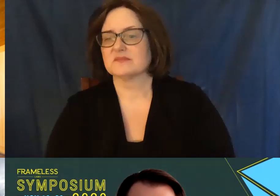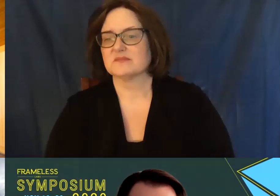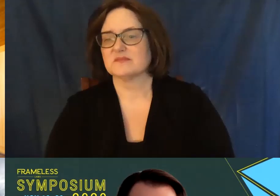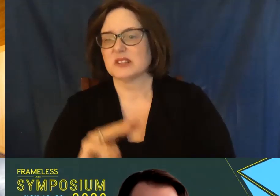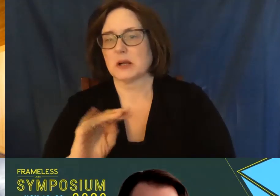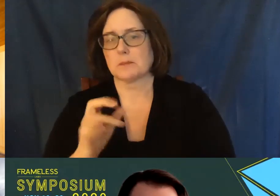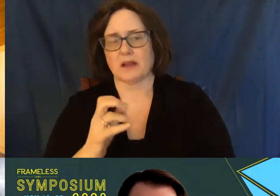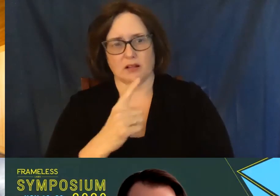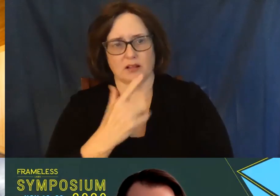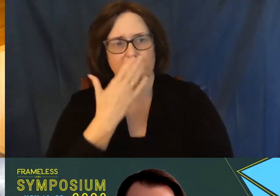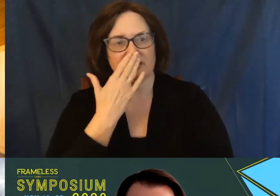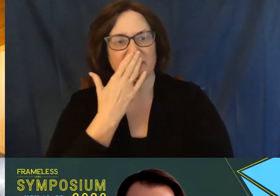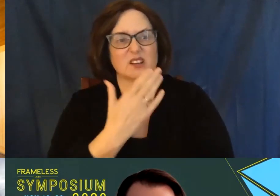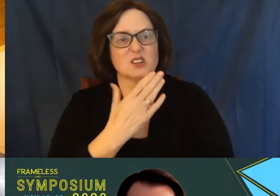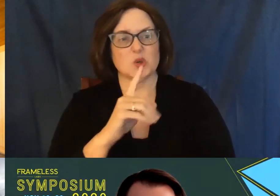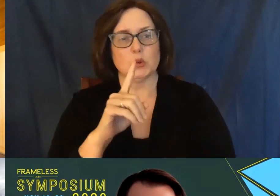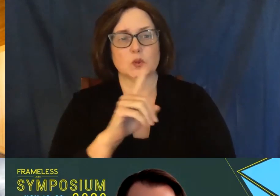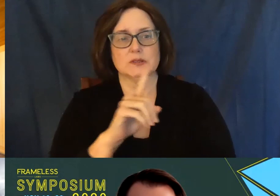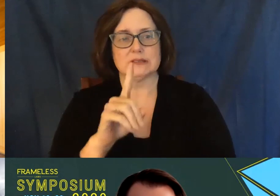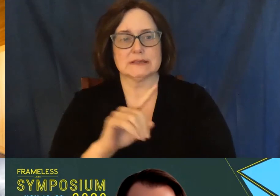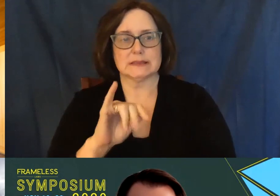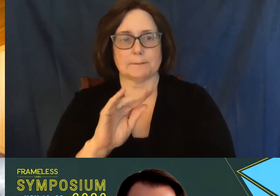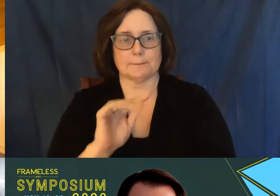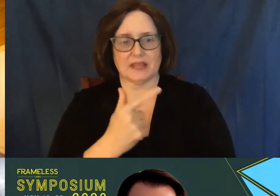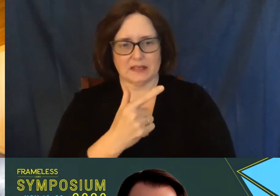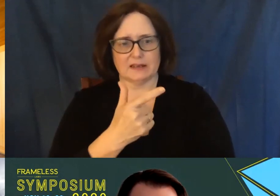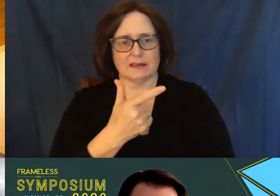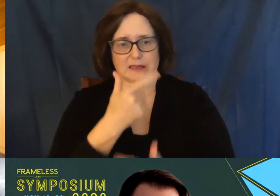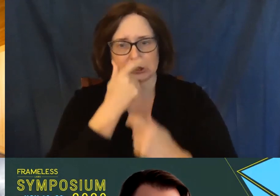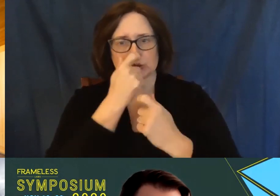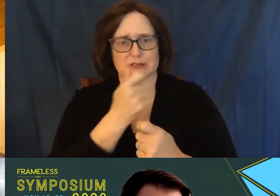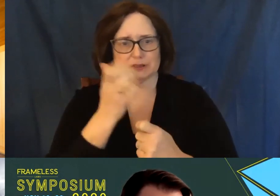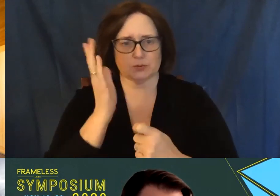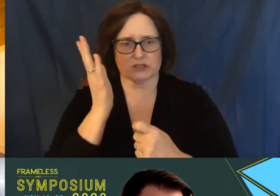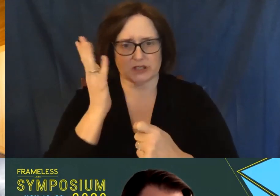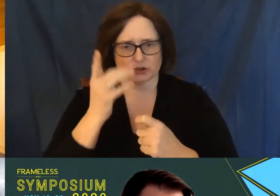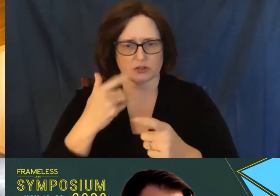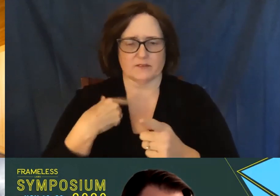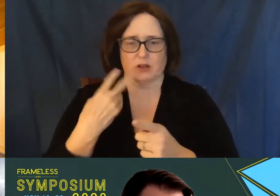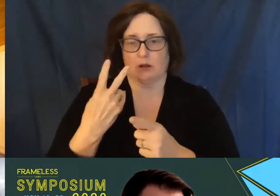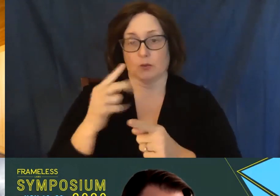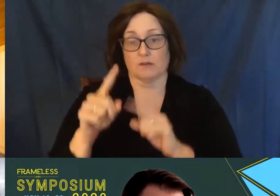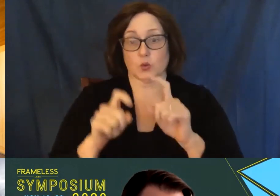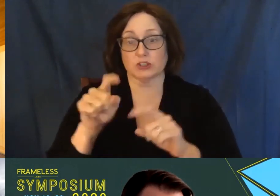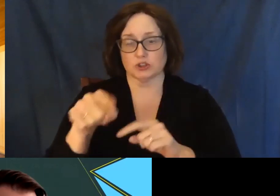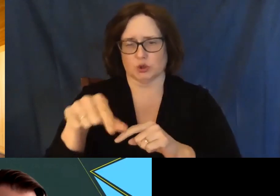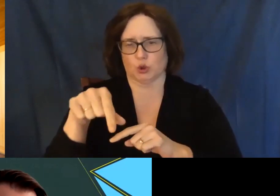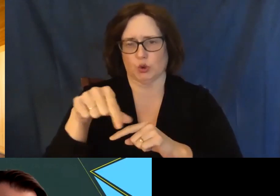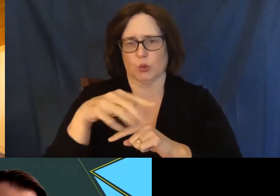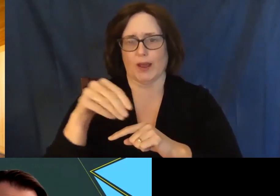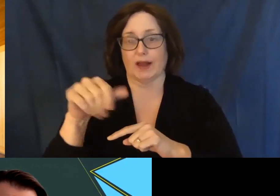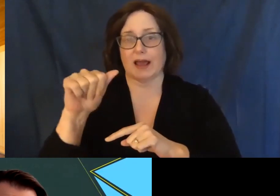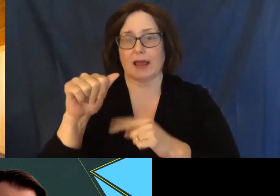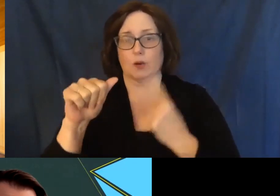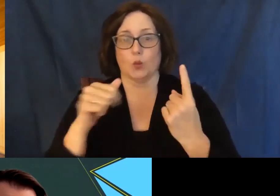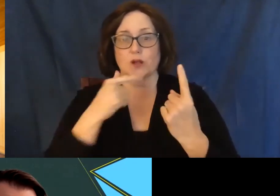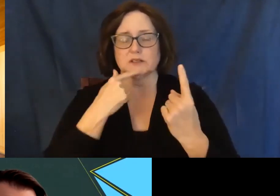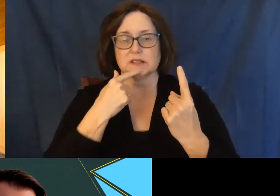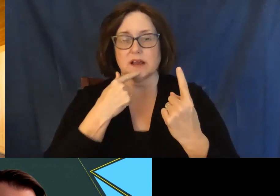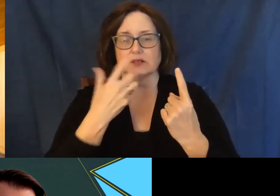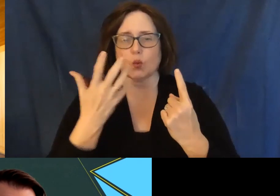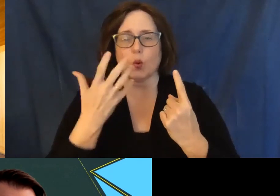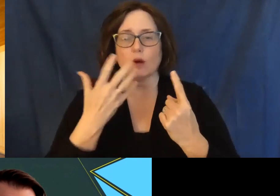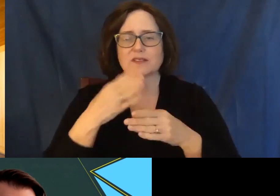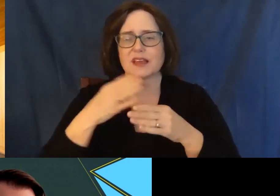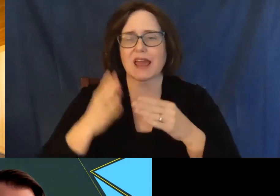very interesting presentation. There's a couple of questions in the Q&A. I can read the first one. It says, I'm interested in what is the end use?